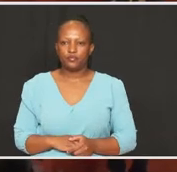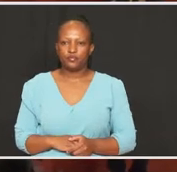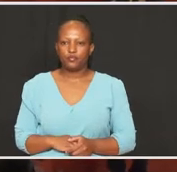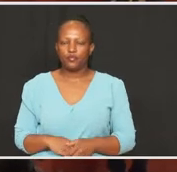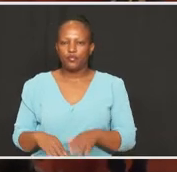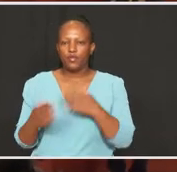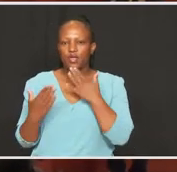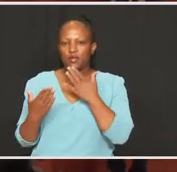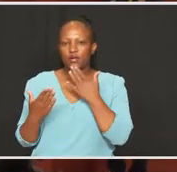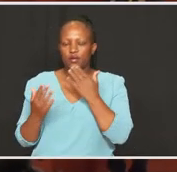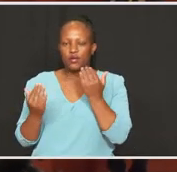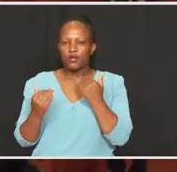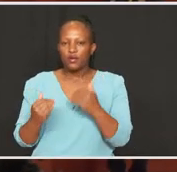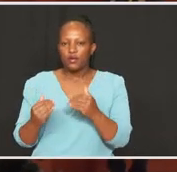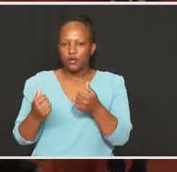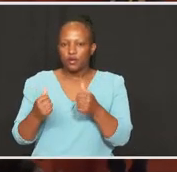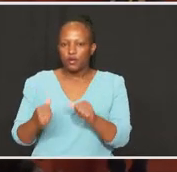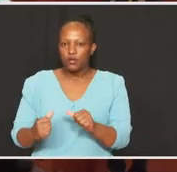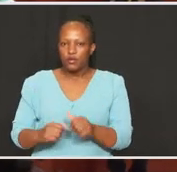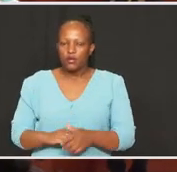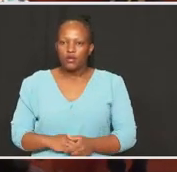thank you next